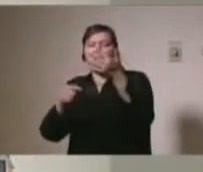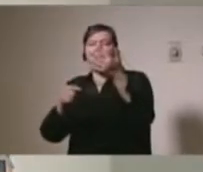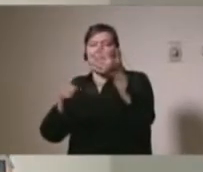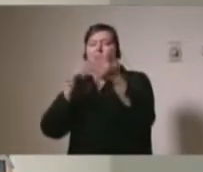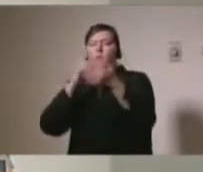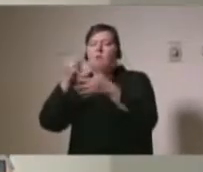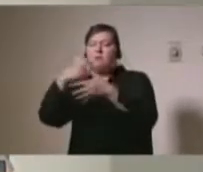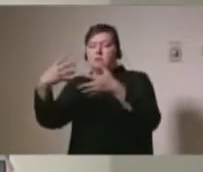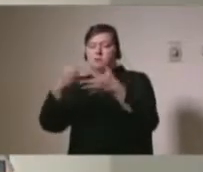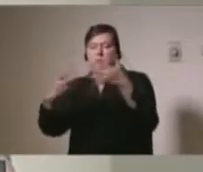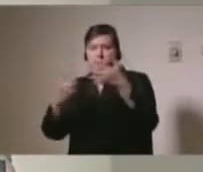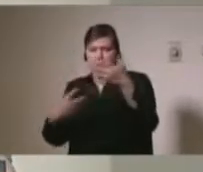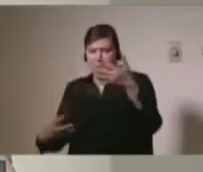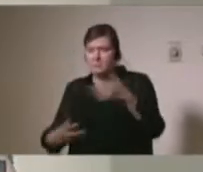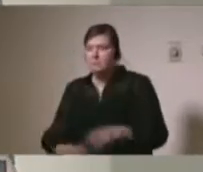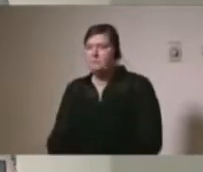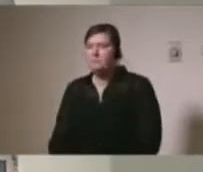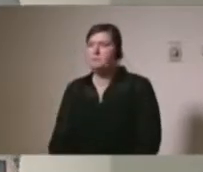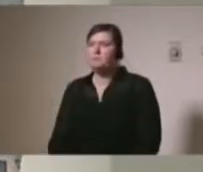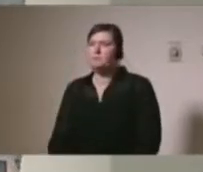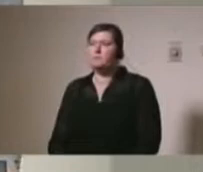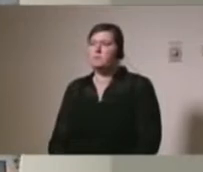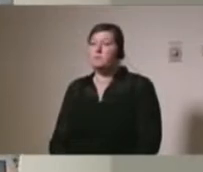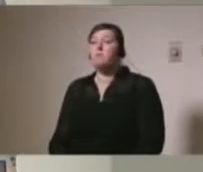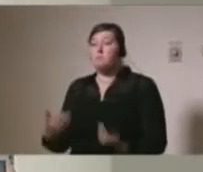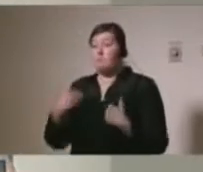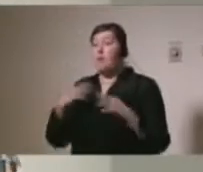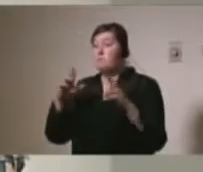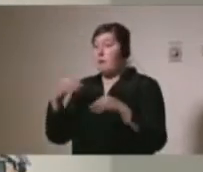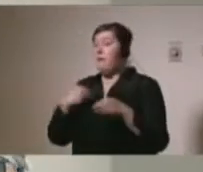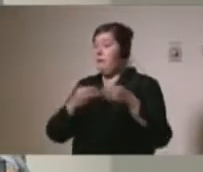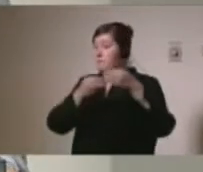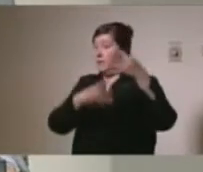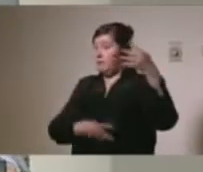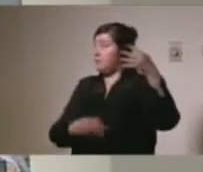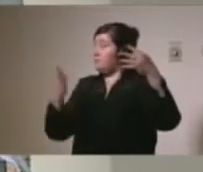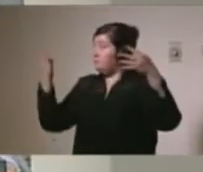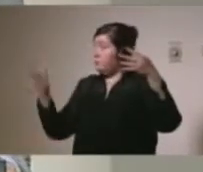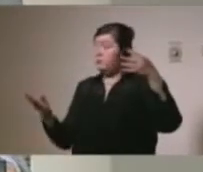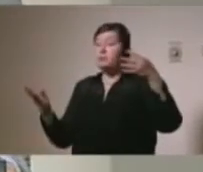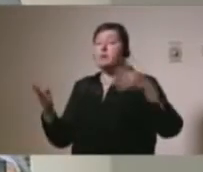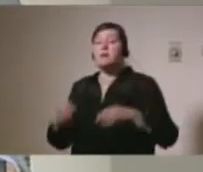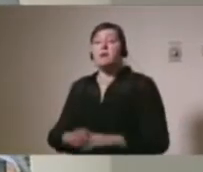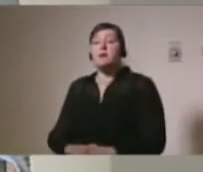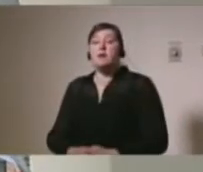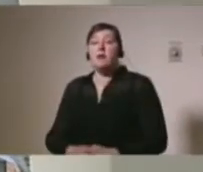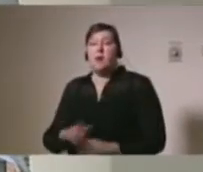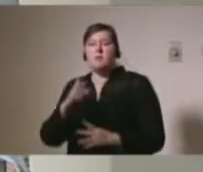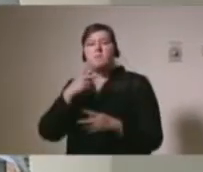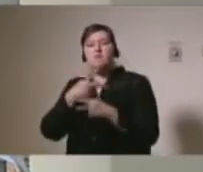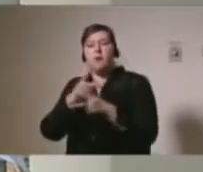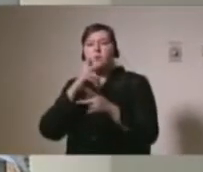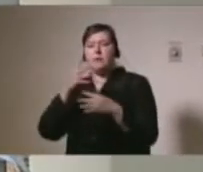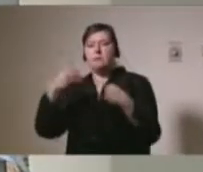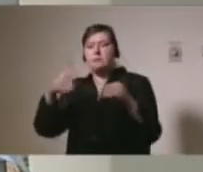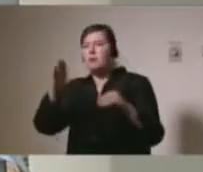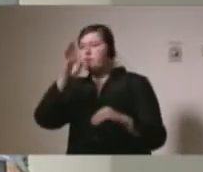Here you see the products sold directly by Italian Post.